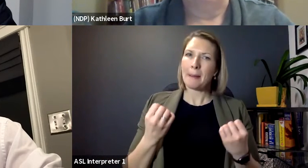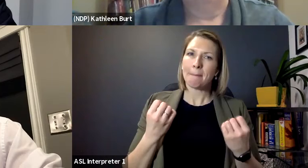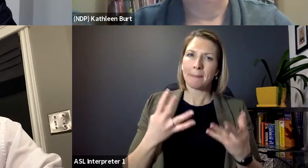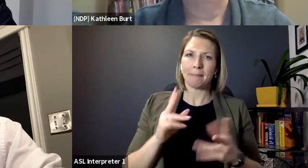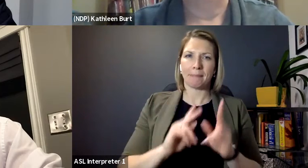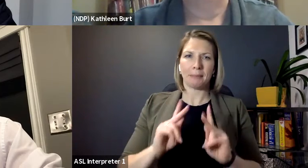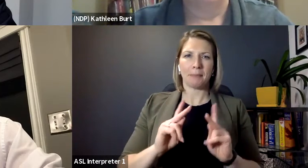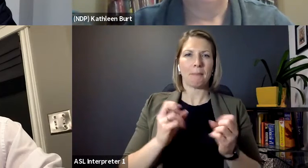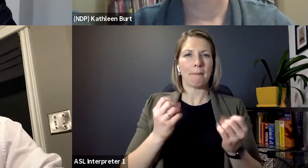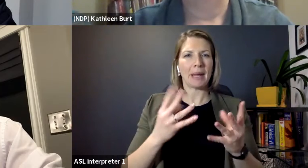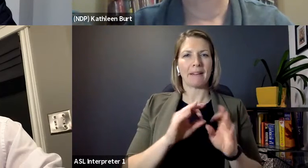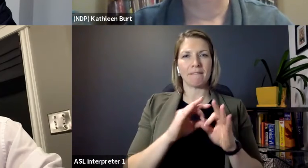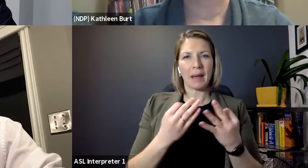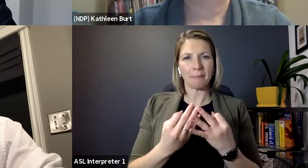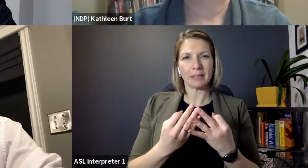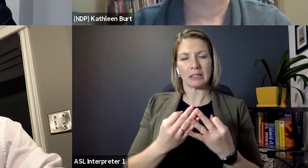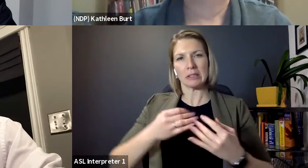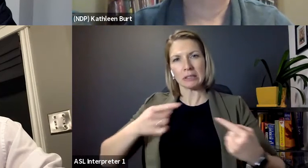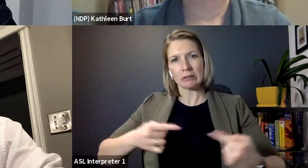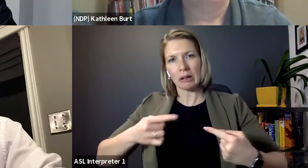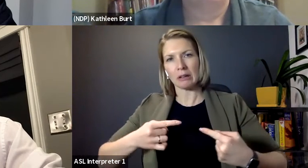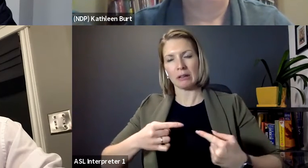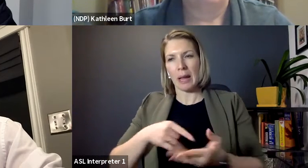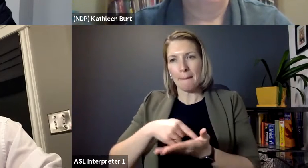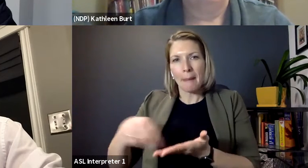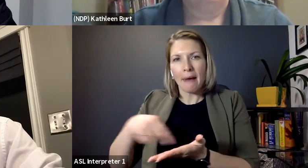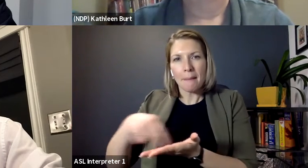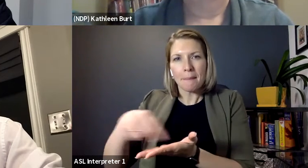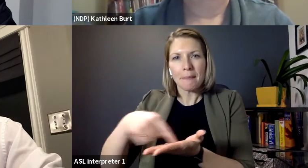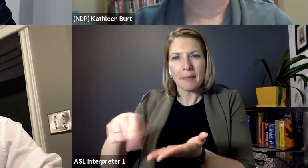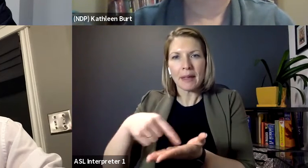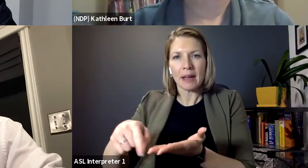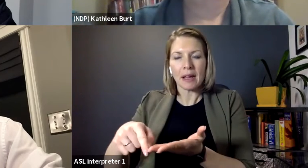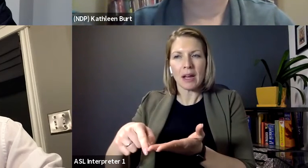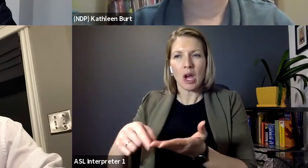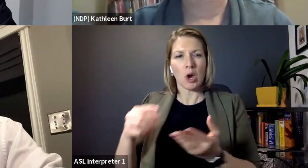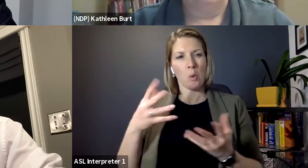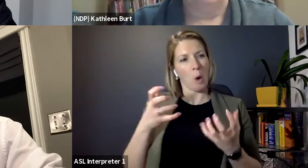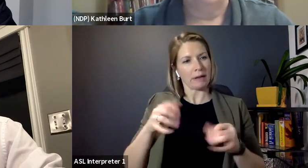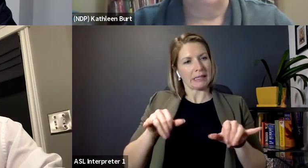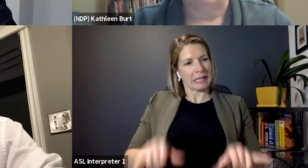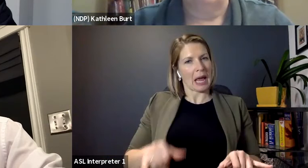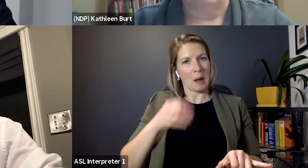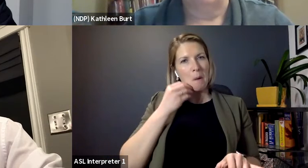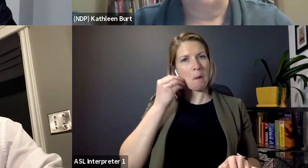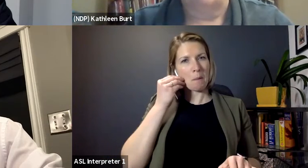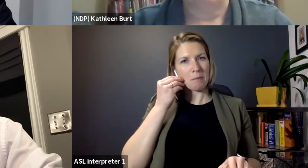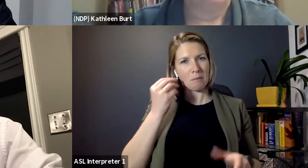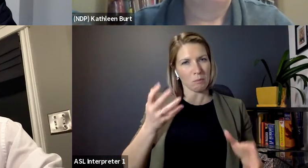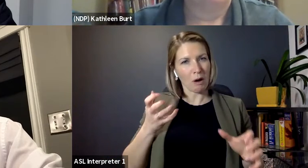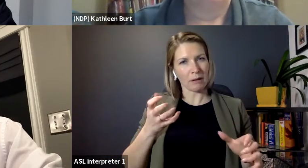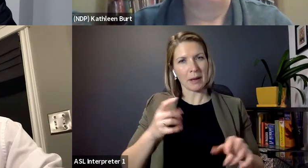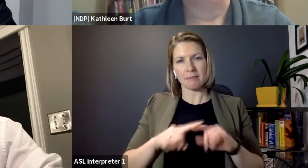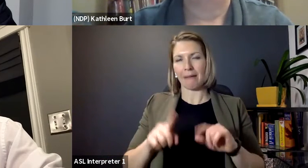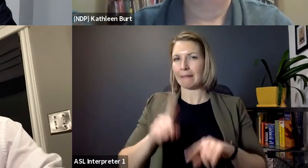meet, and they're worried about affording a good life here at home. And for years, the Liberal and Conservative governments haven't